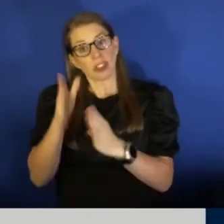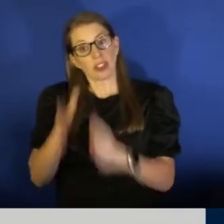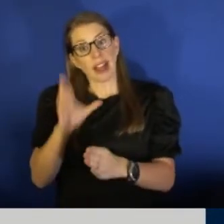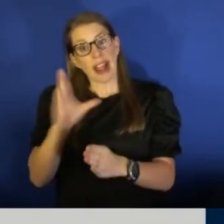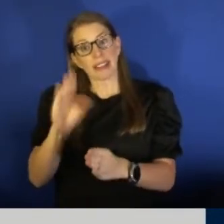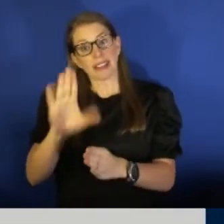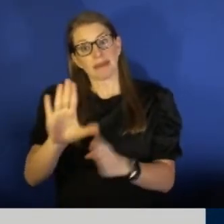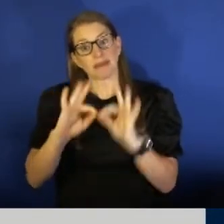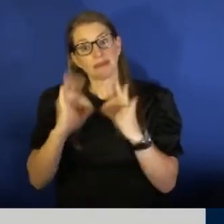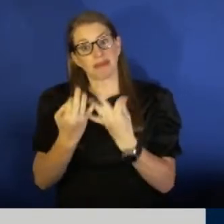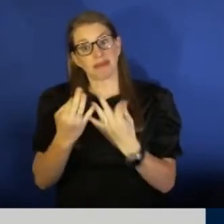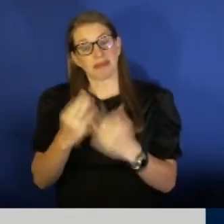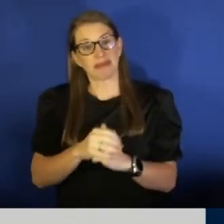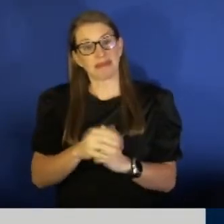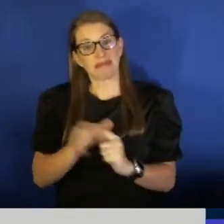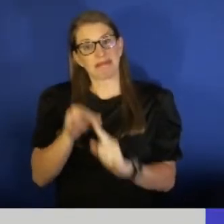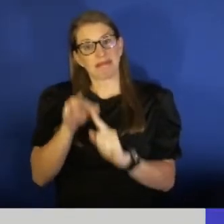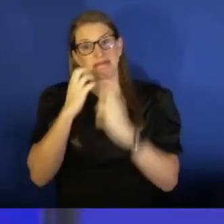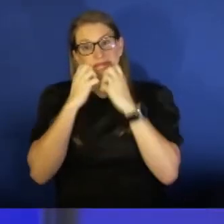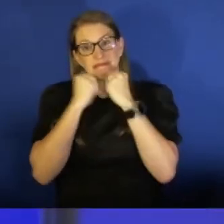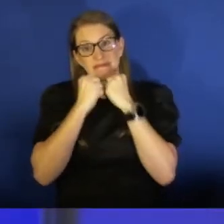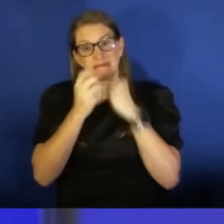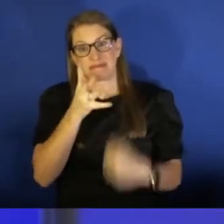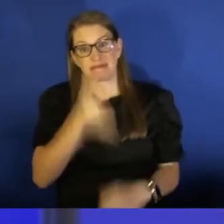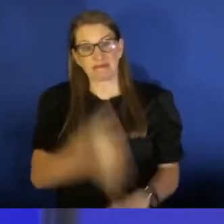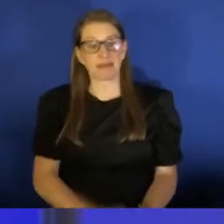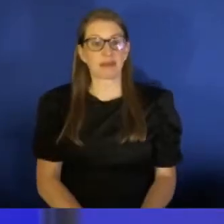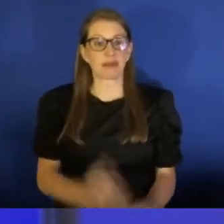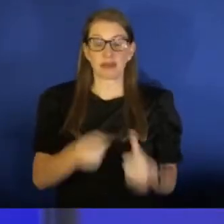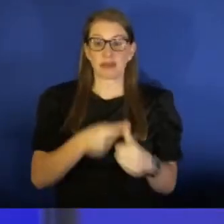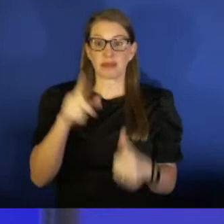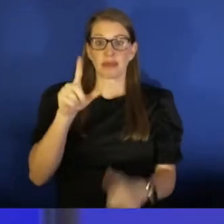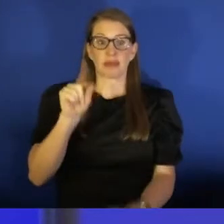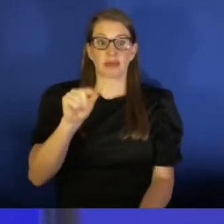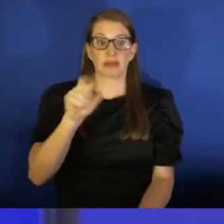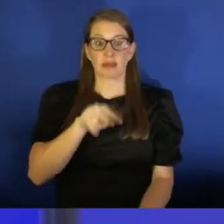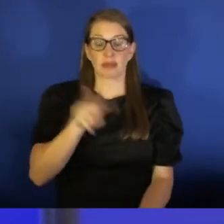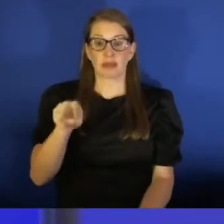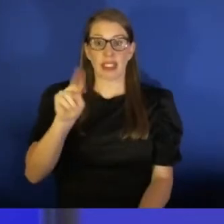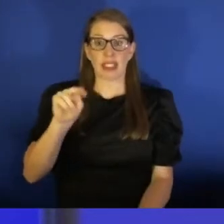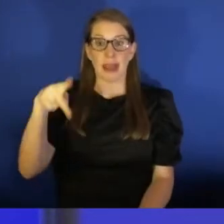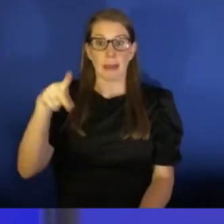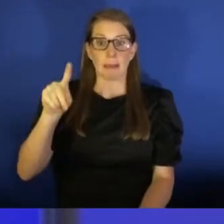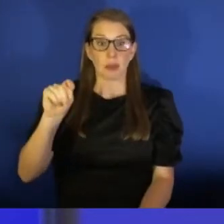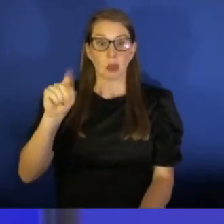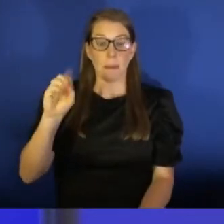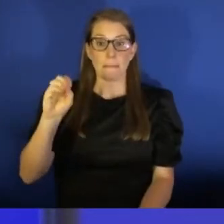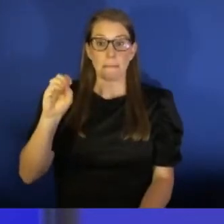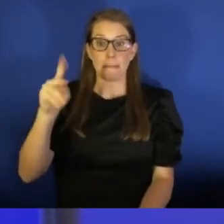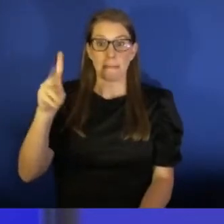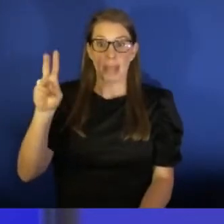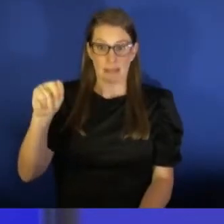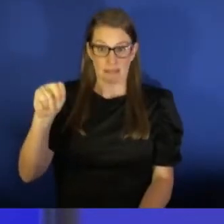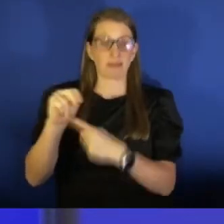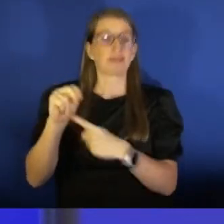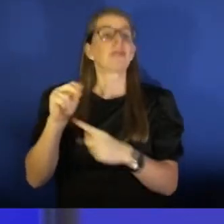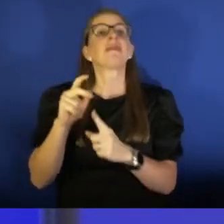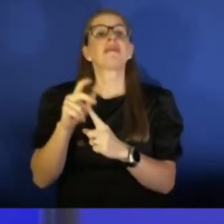his very special mama. But first, the 2022 NACCDO-PAMN conference is underway right now at the Marriott in downtown Kansas